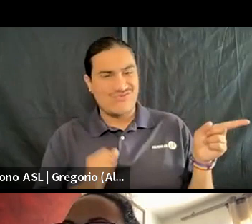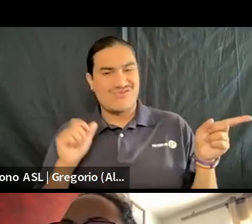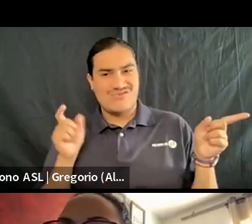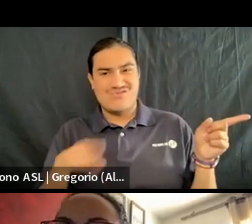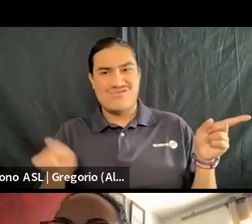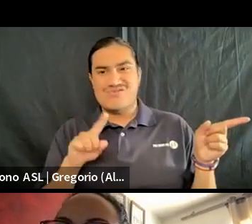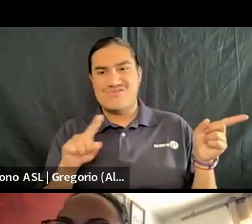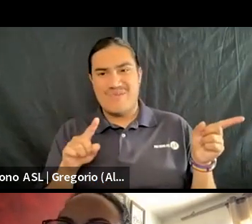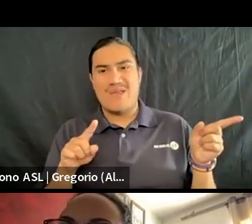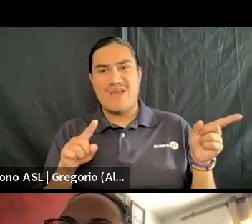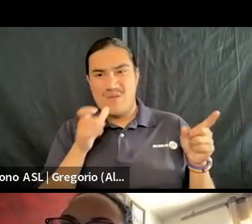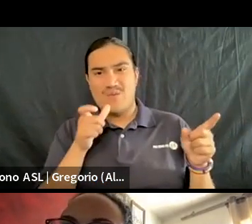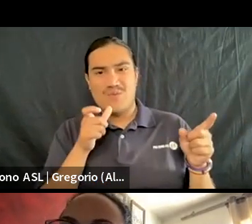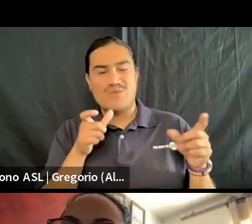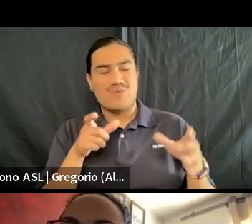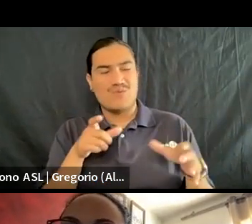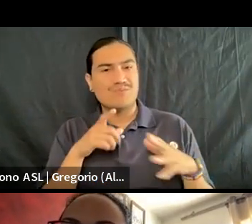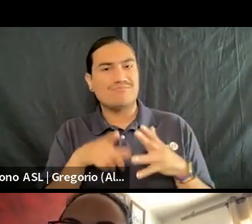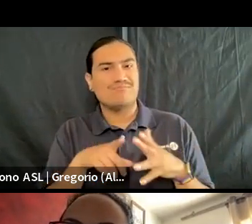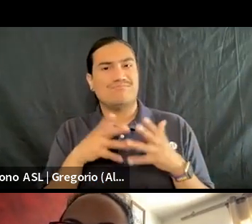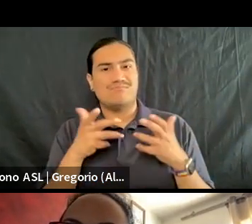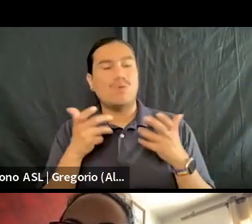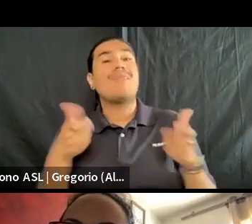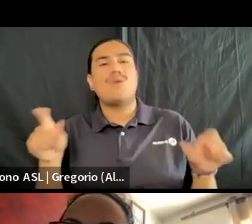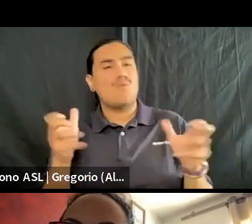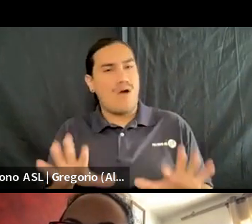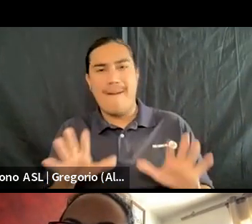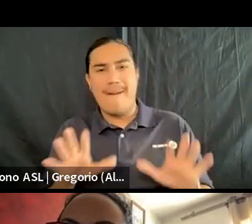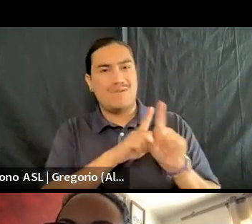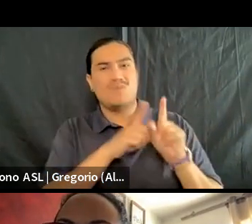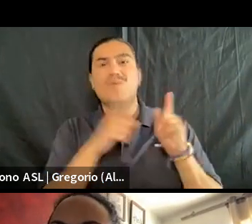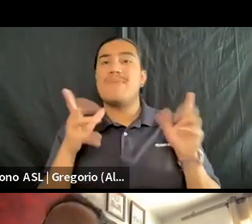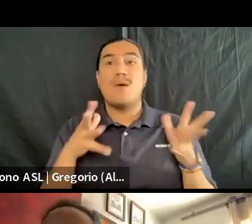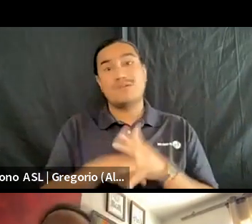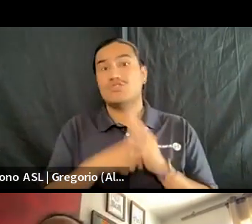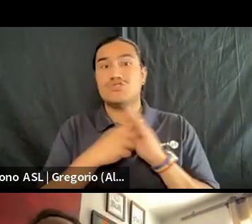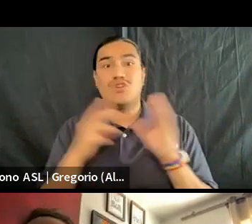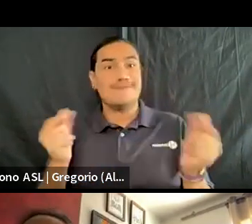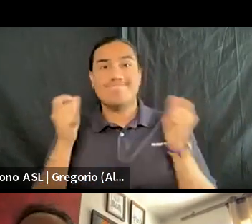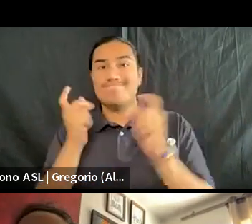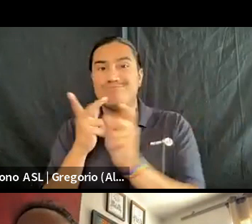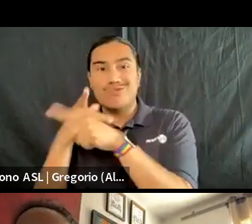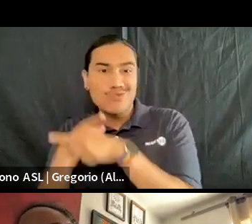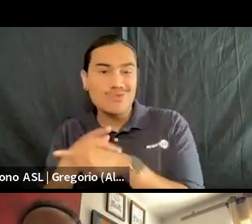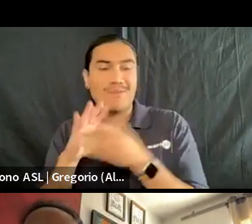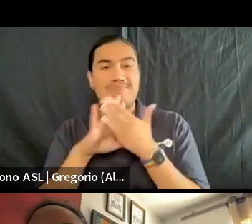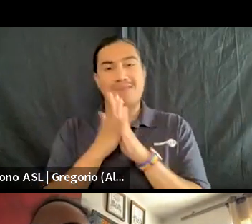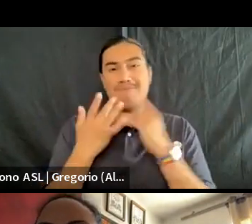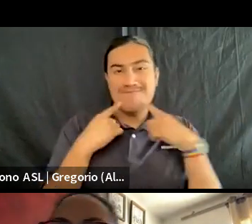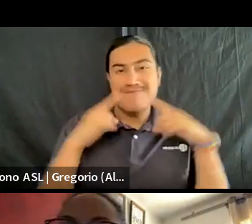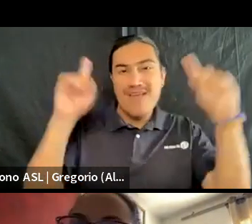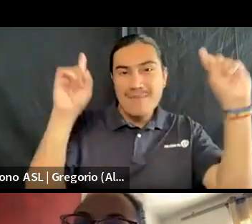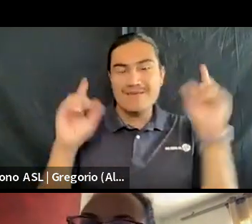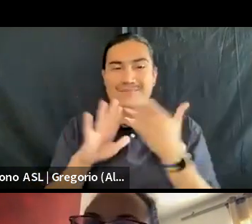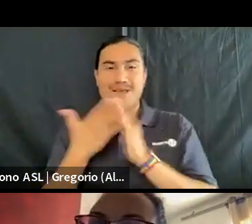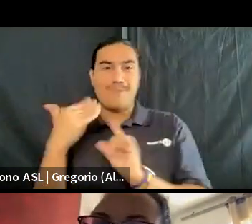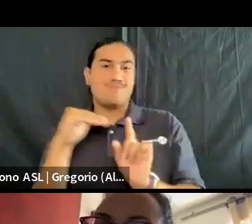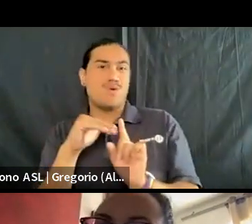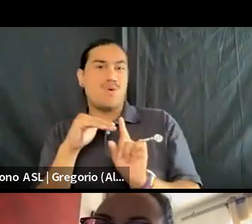want mentorship. They want to get produced, they want to become famous or known or whatever.